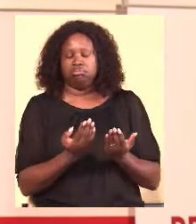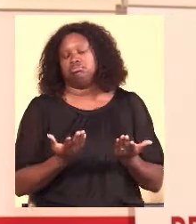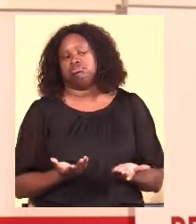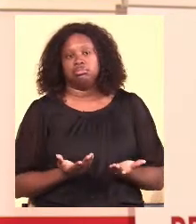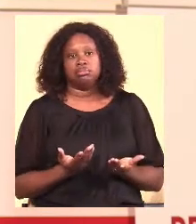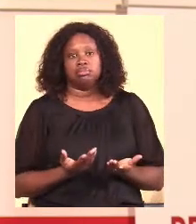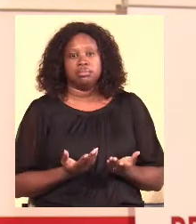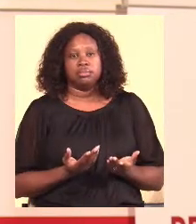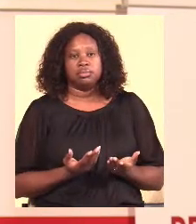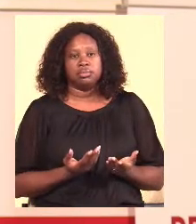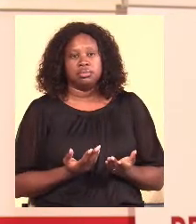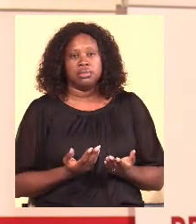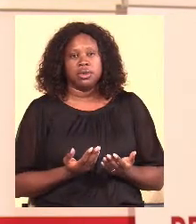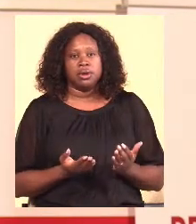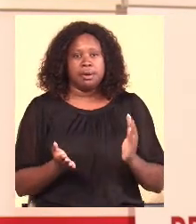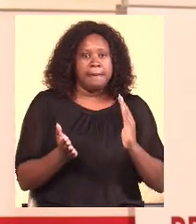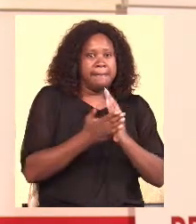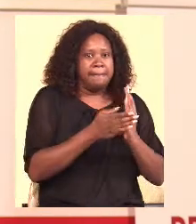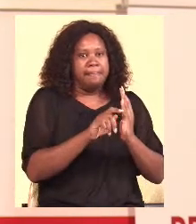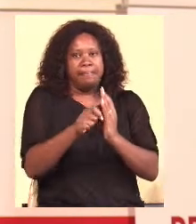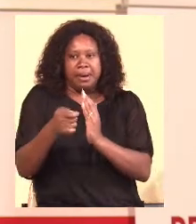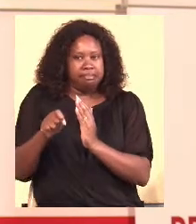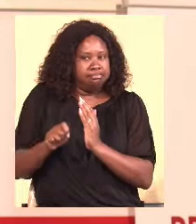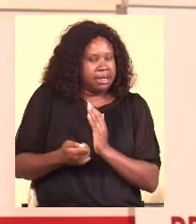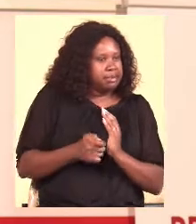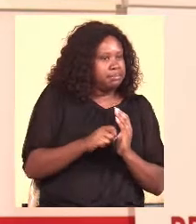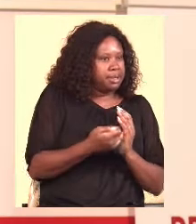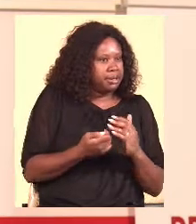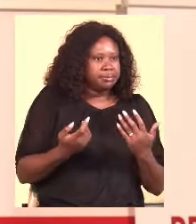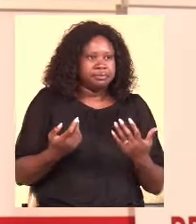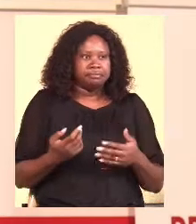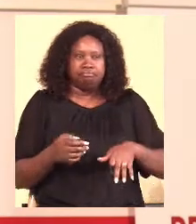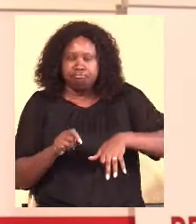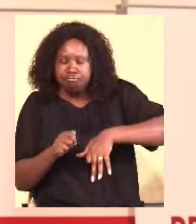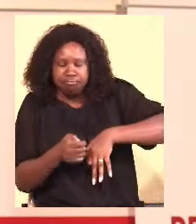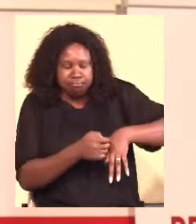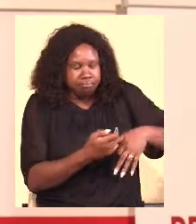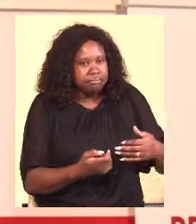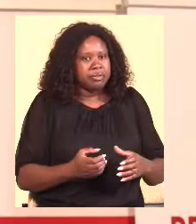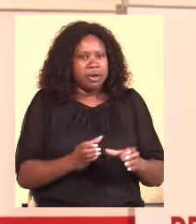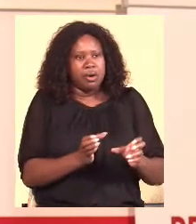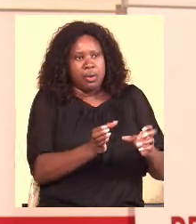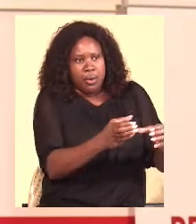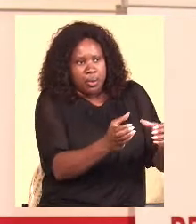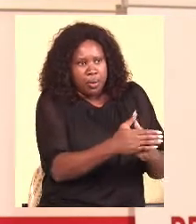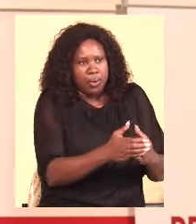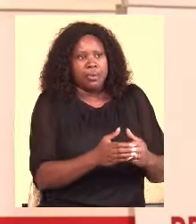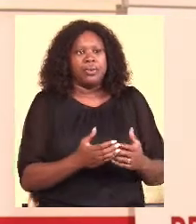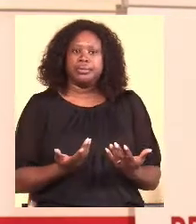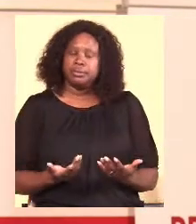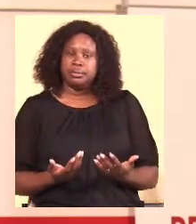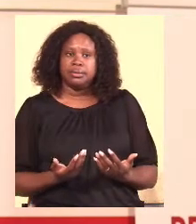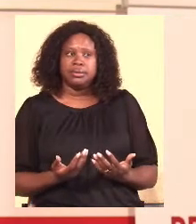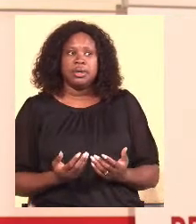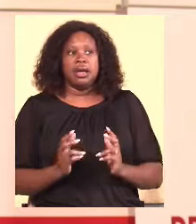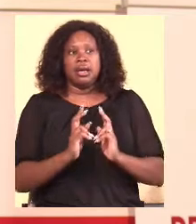by lockdowns and quarantines. And this, as